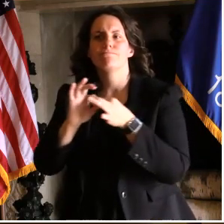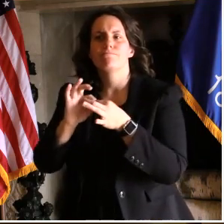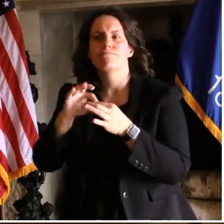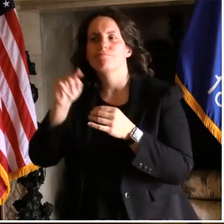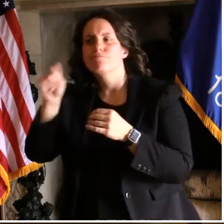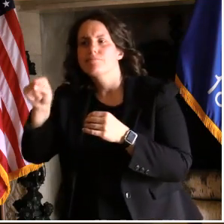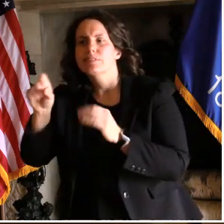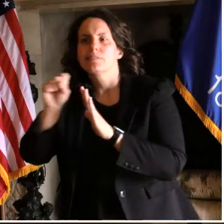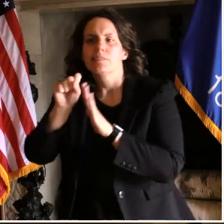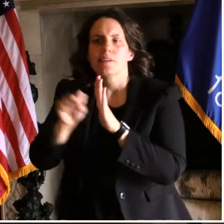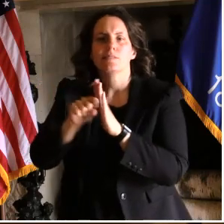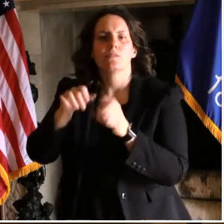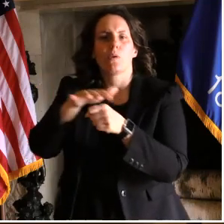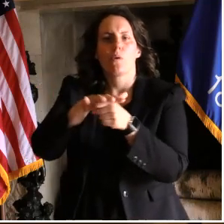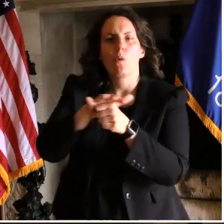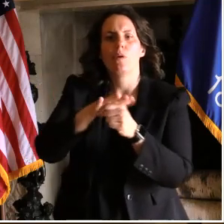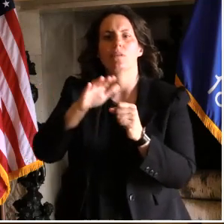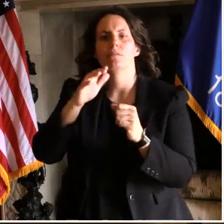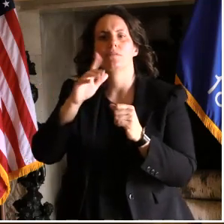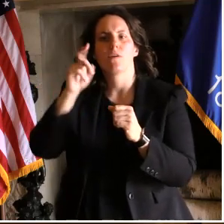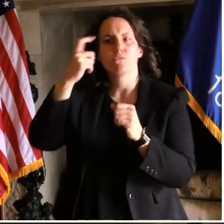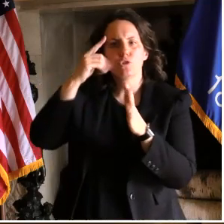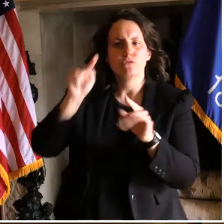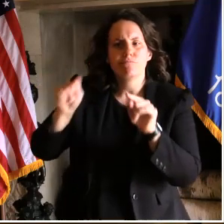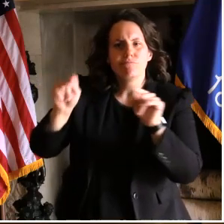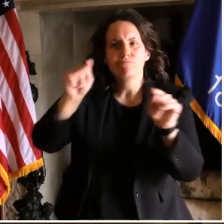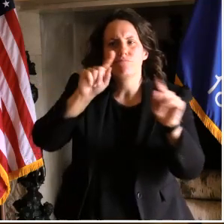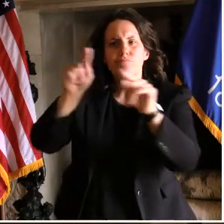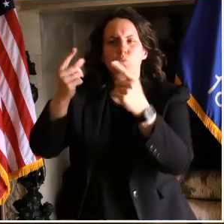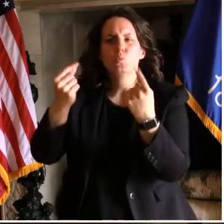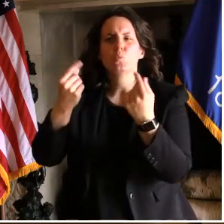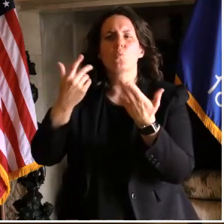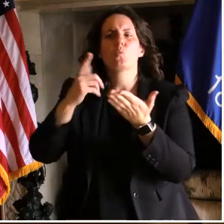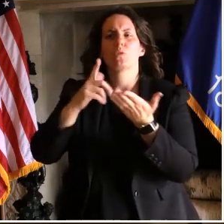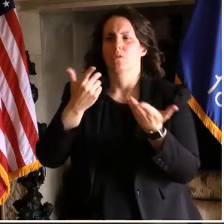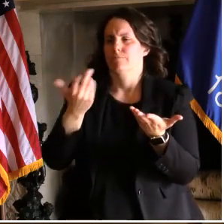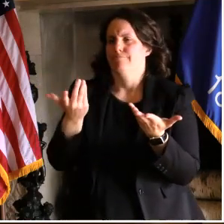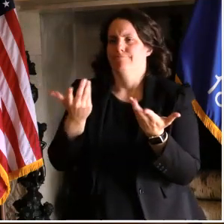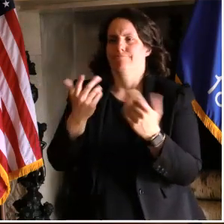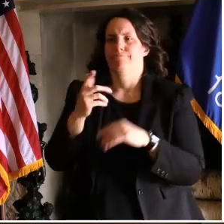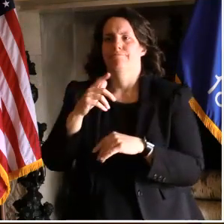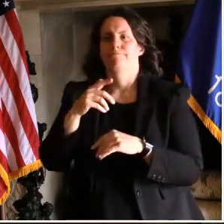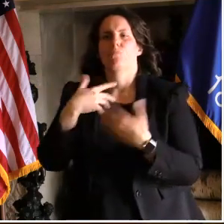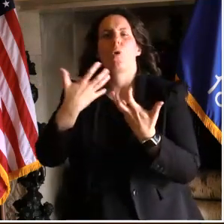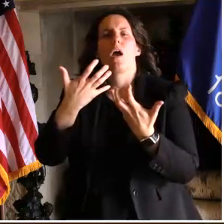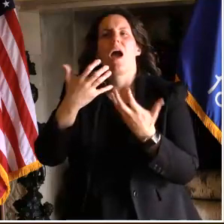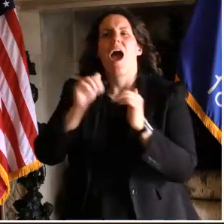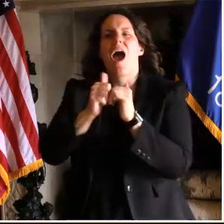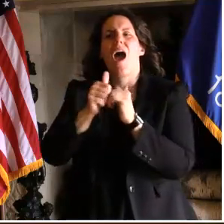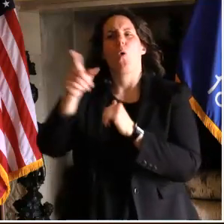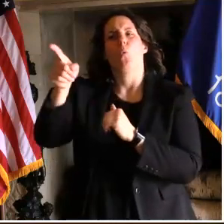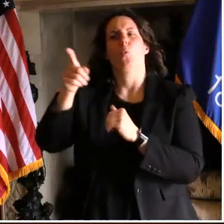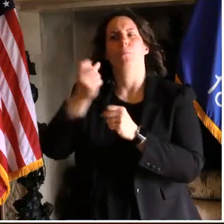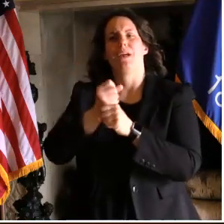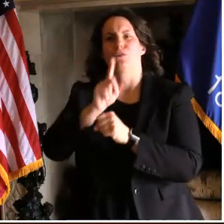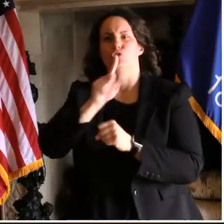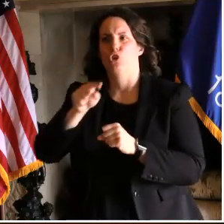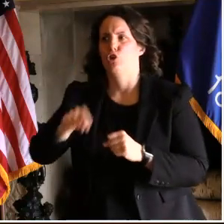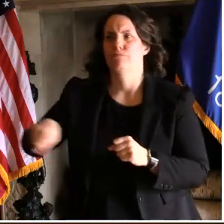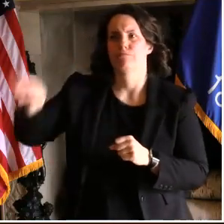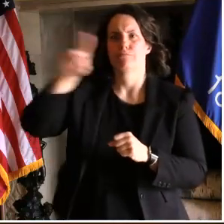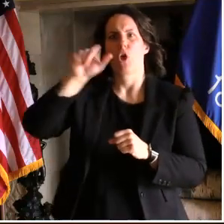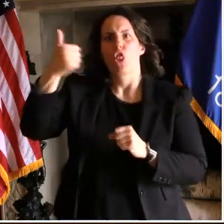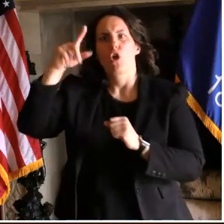make sure you're on somewhat of an even or on the same page. Has there been coordination with